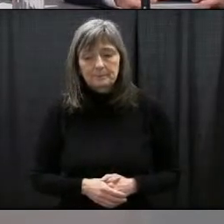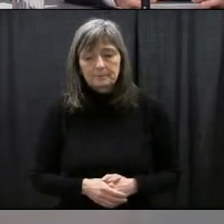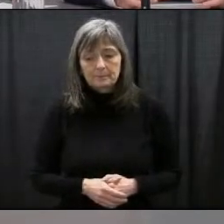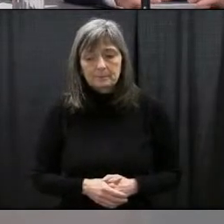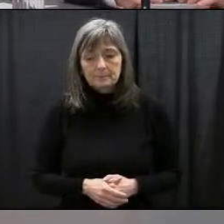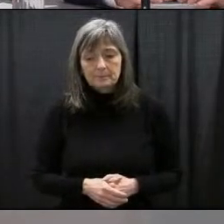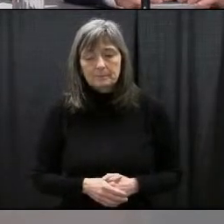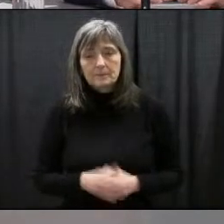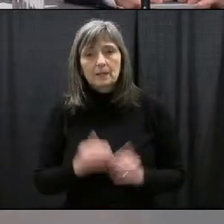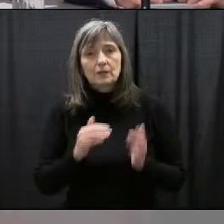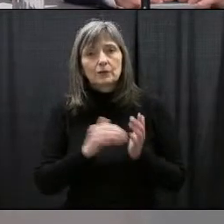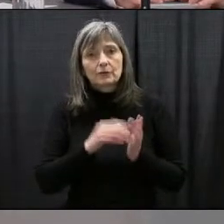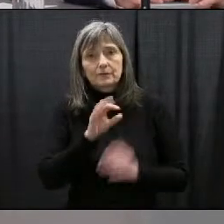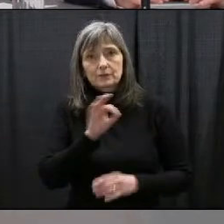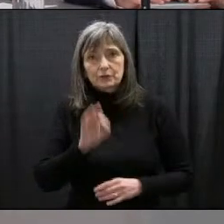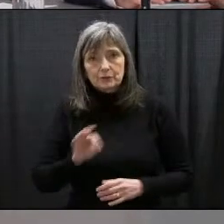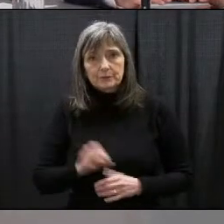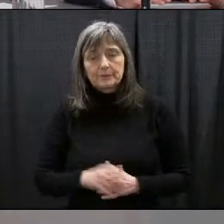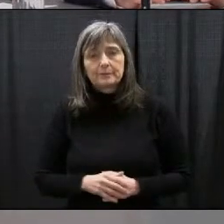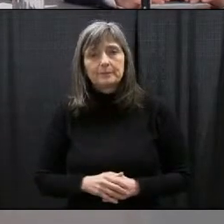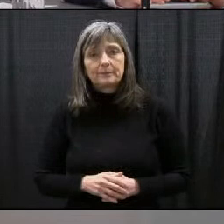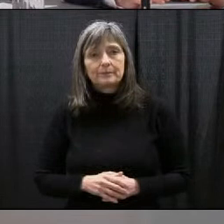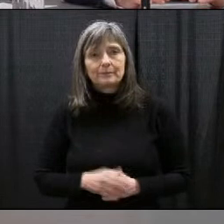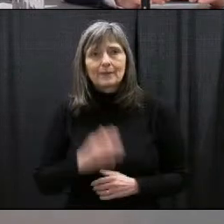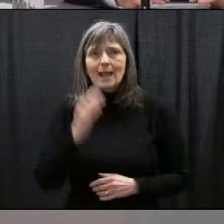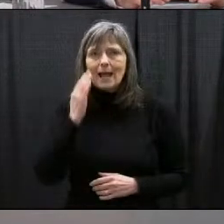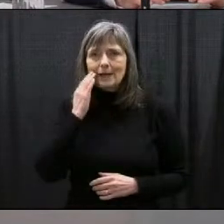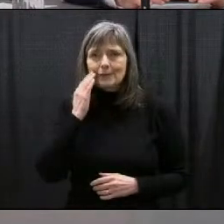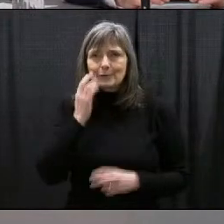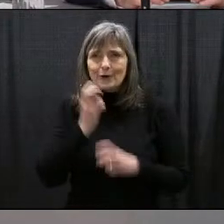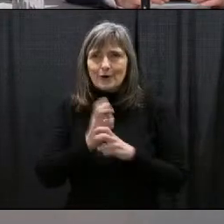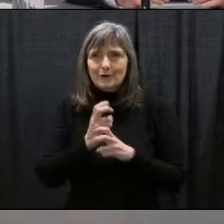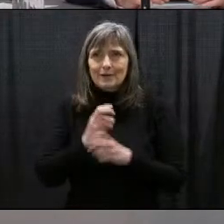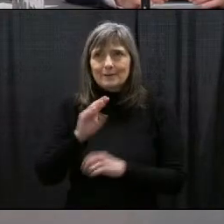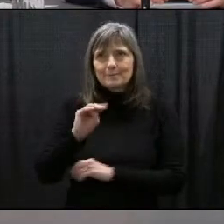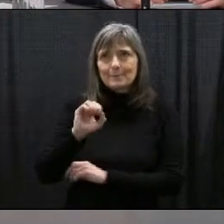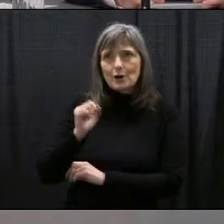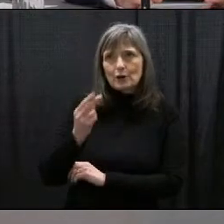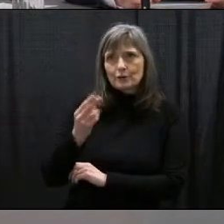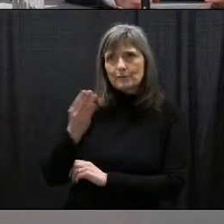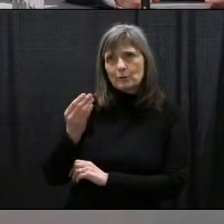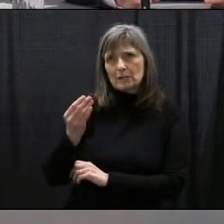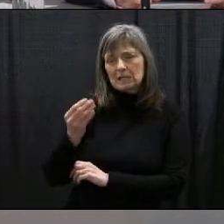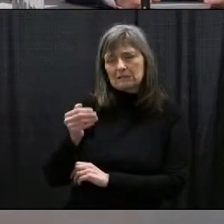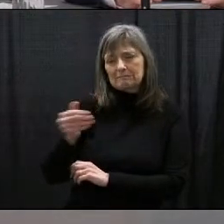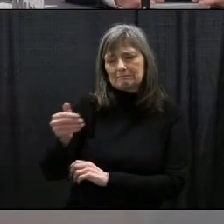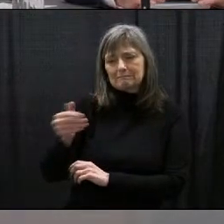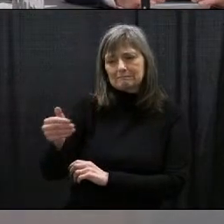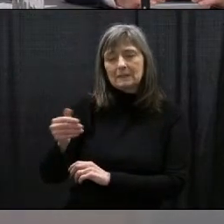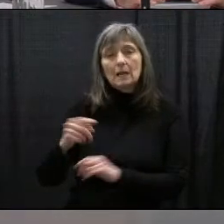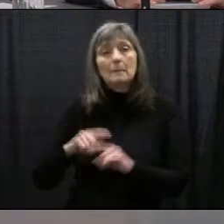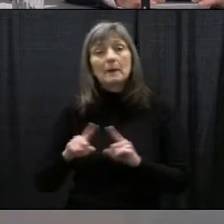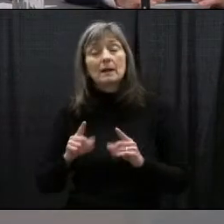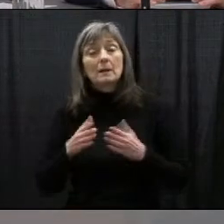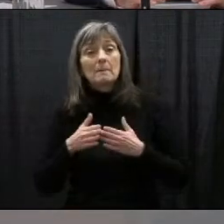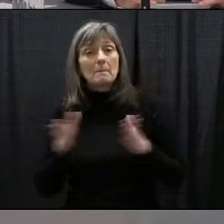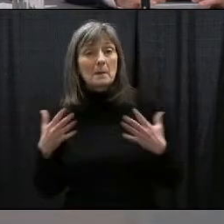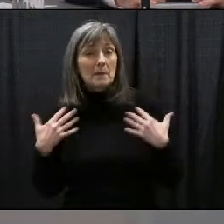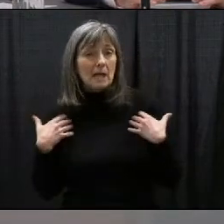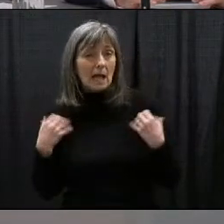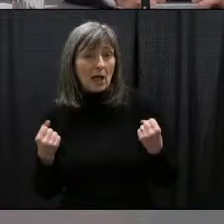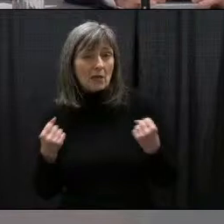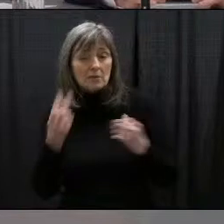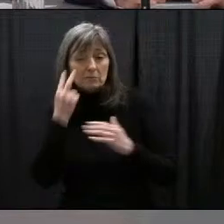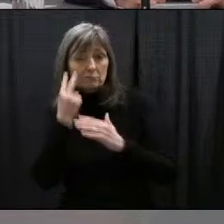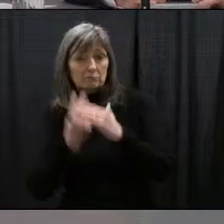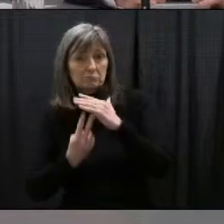do. Thank you. And it's for Dr. Fitzgerald. And I know it's hard because March 14th is a little ways away, but what is public health kind of projecting